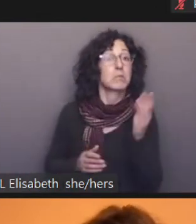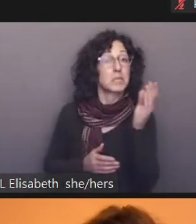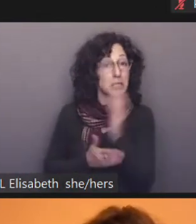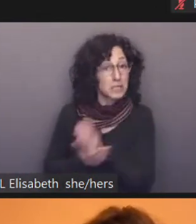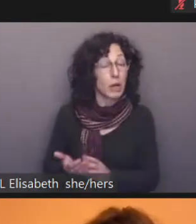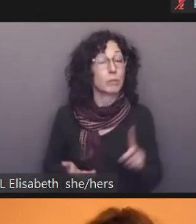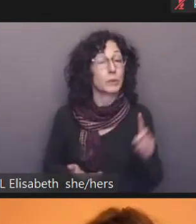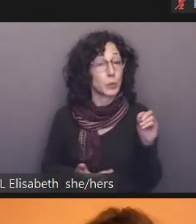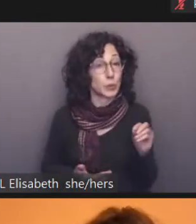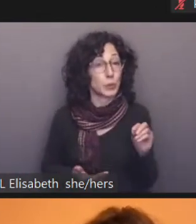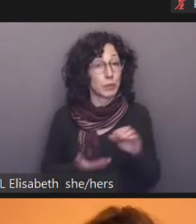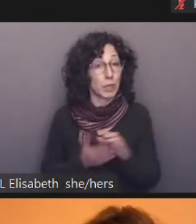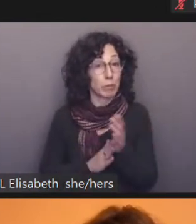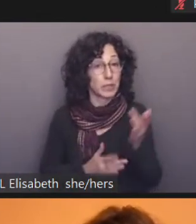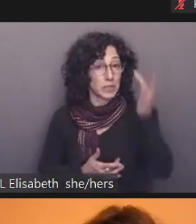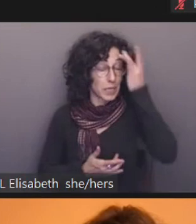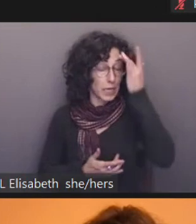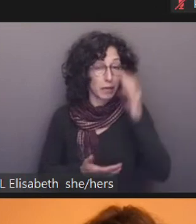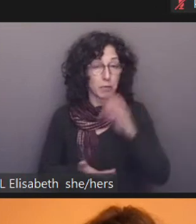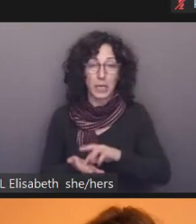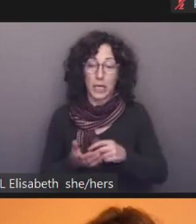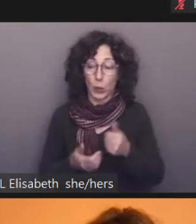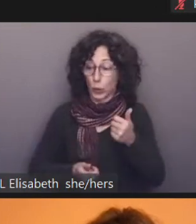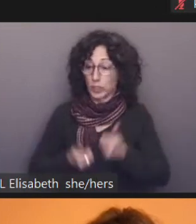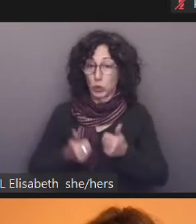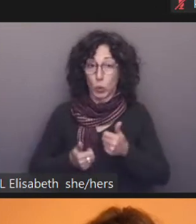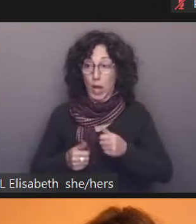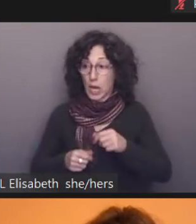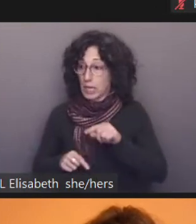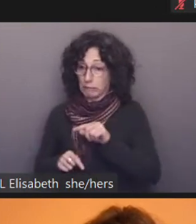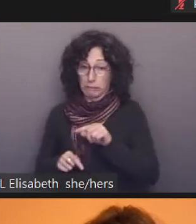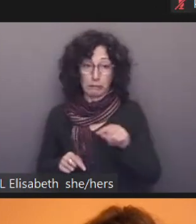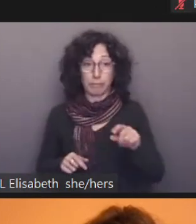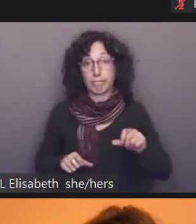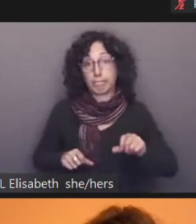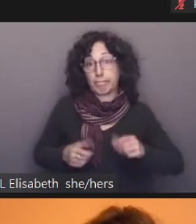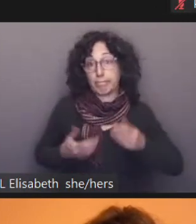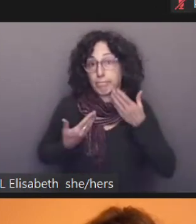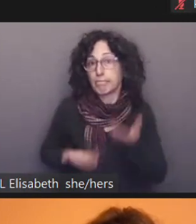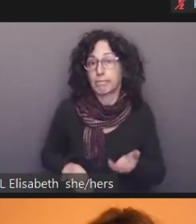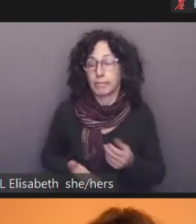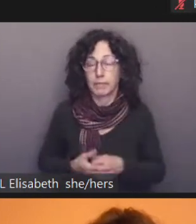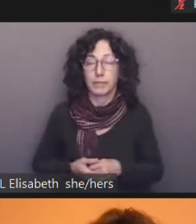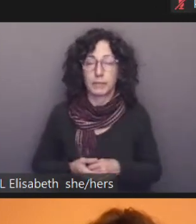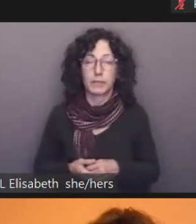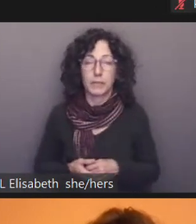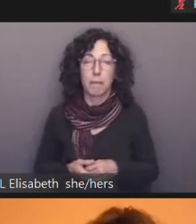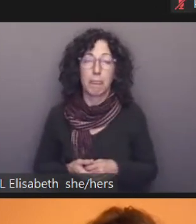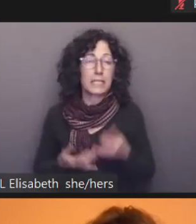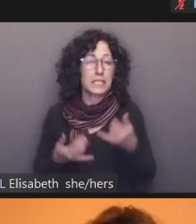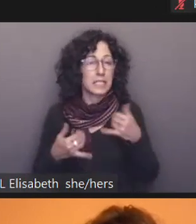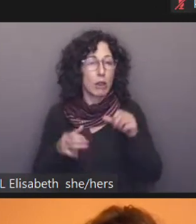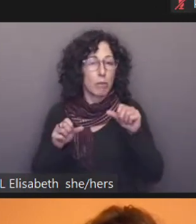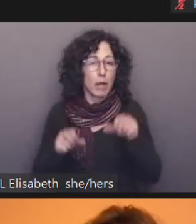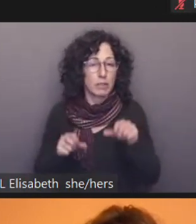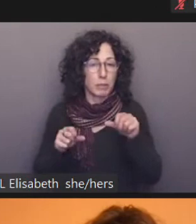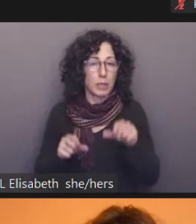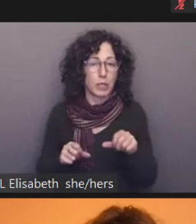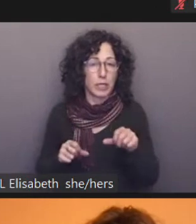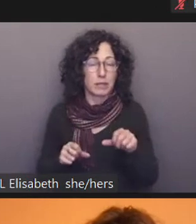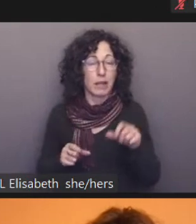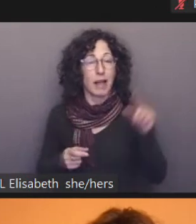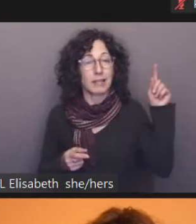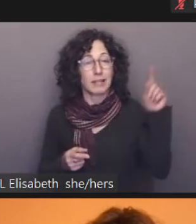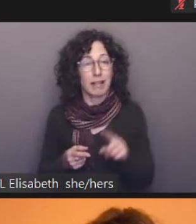getting very sick. So there is still a possibility, even though it's less than my chances, it's